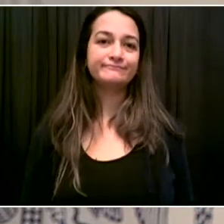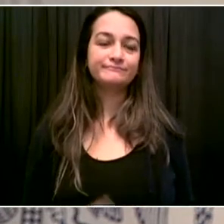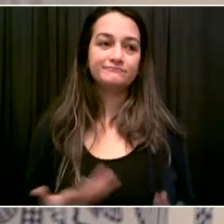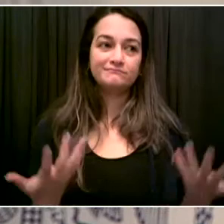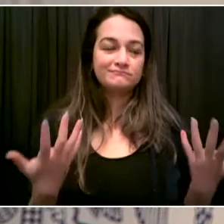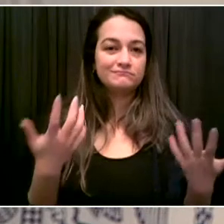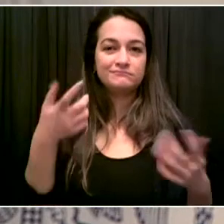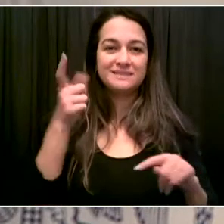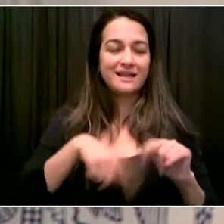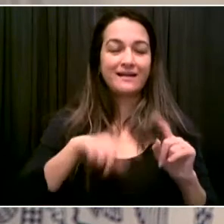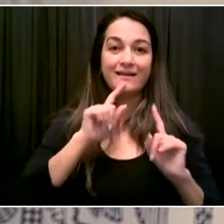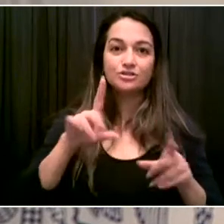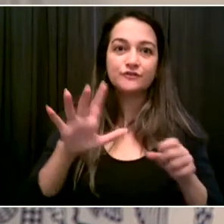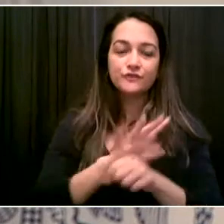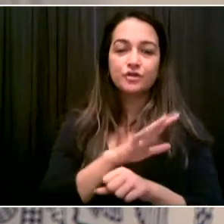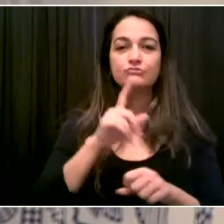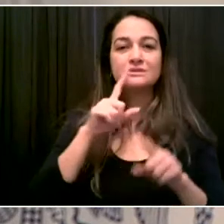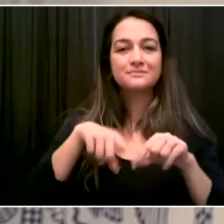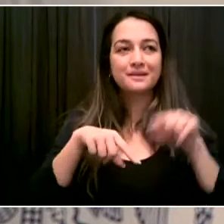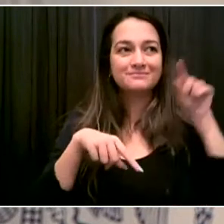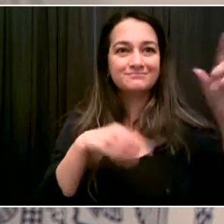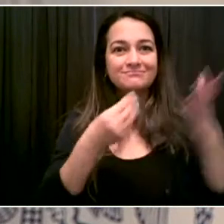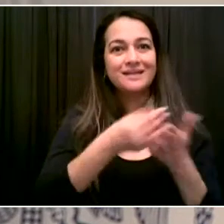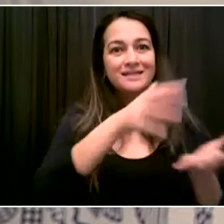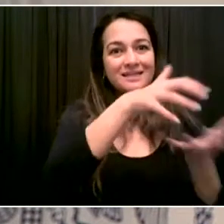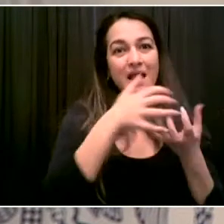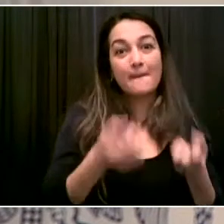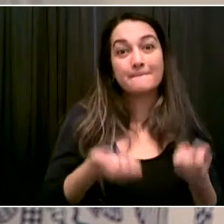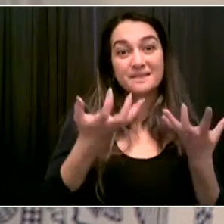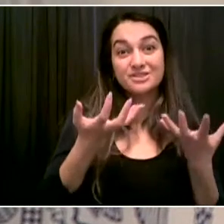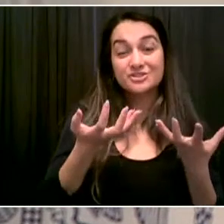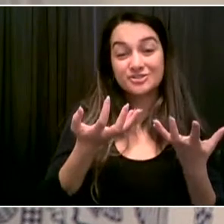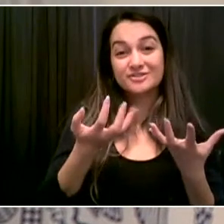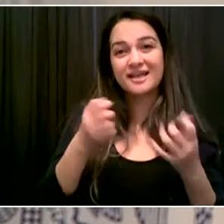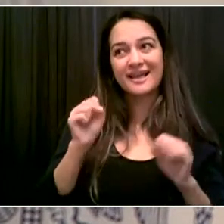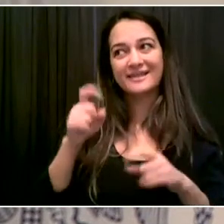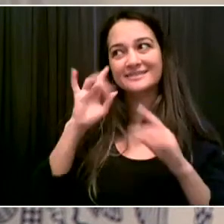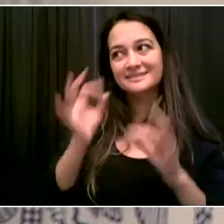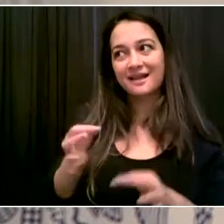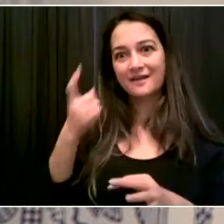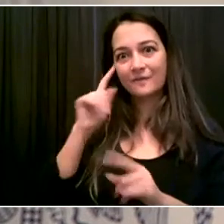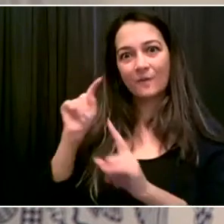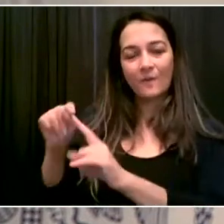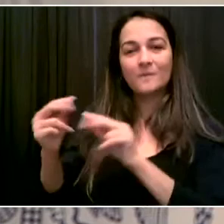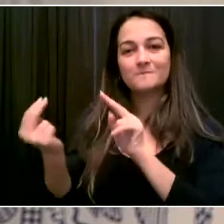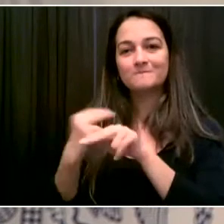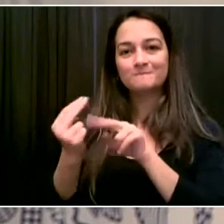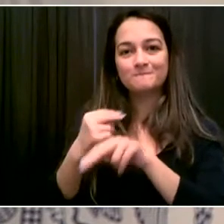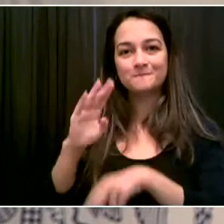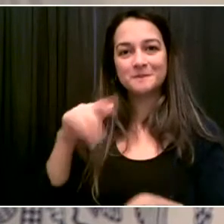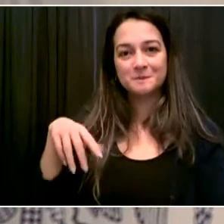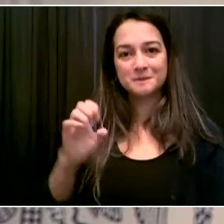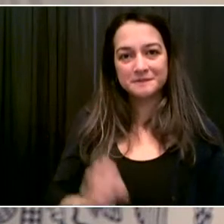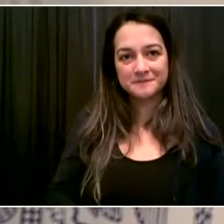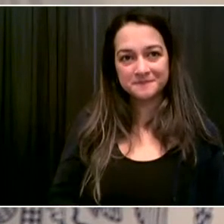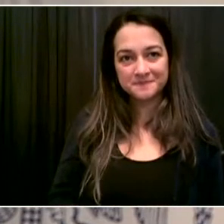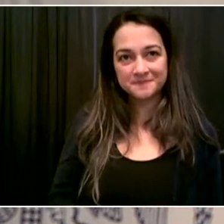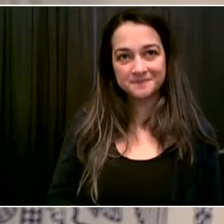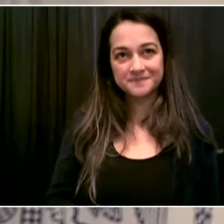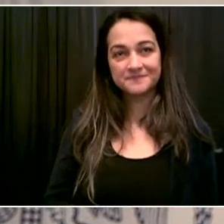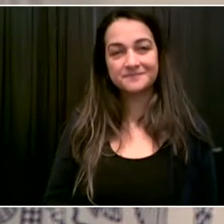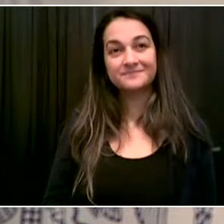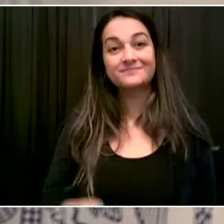about it. In terms of the sensors and the ability to address the